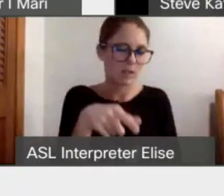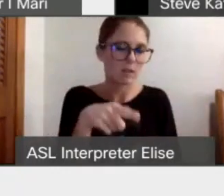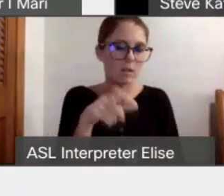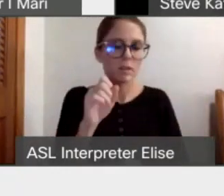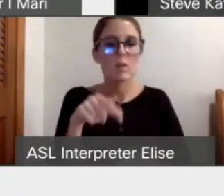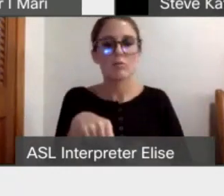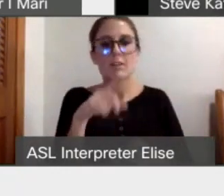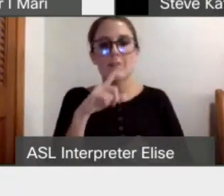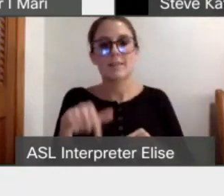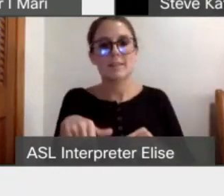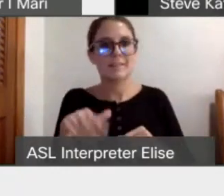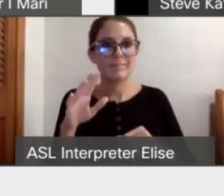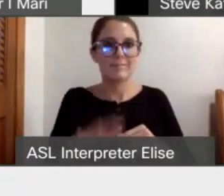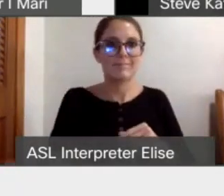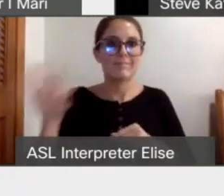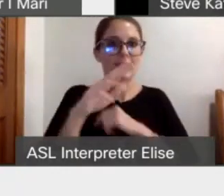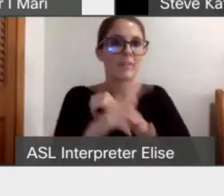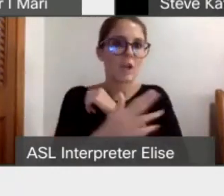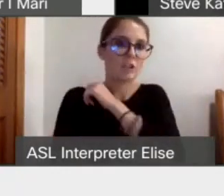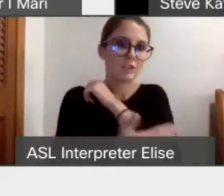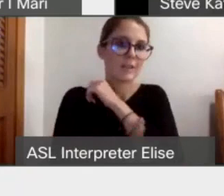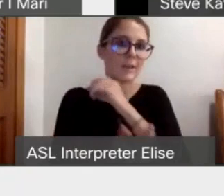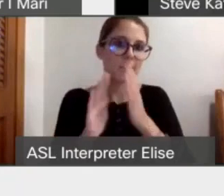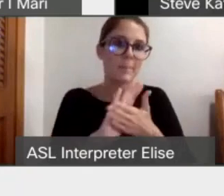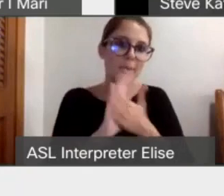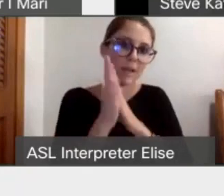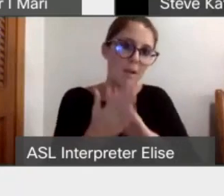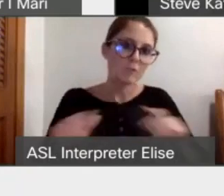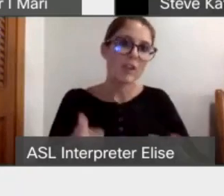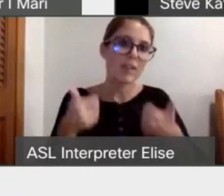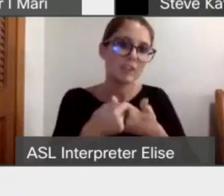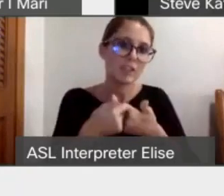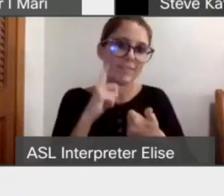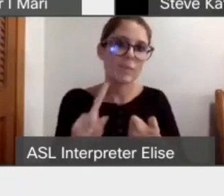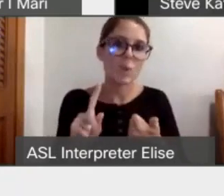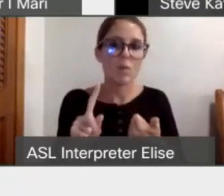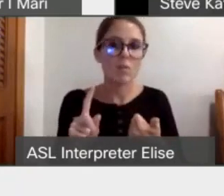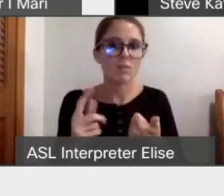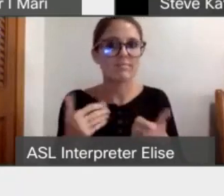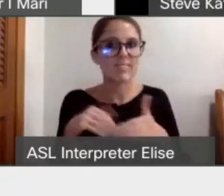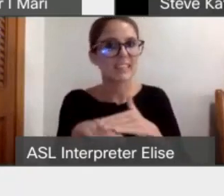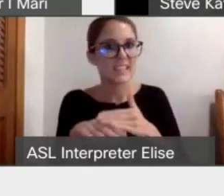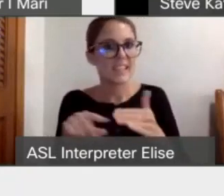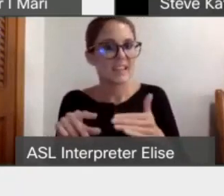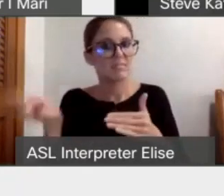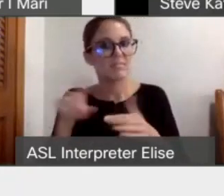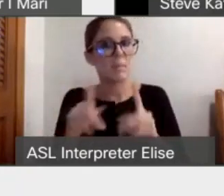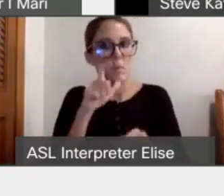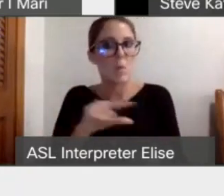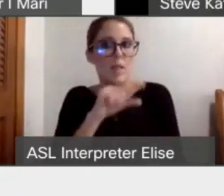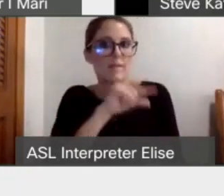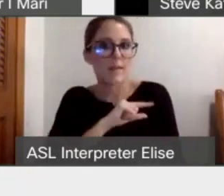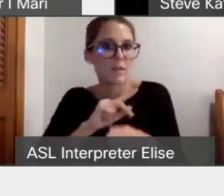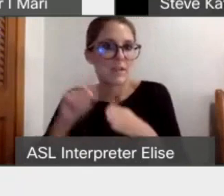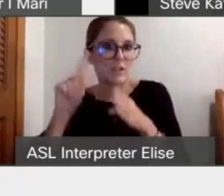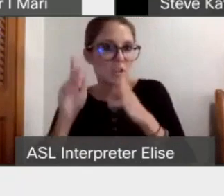think nationally has become quite challenging just in terms of accessing those qualified professionals.